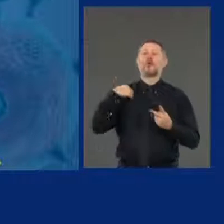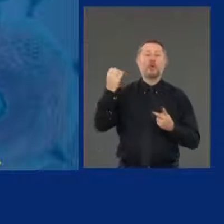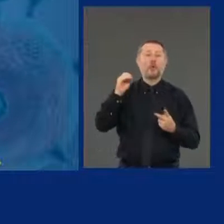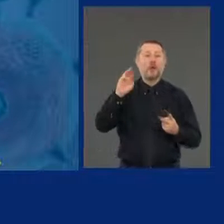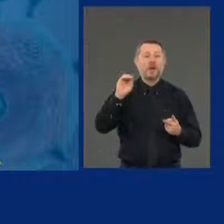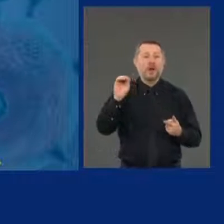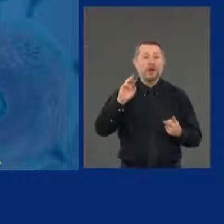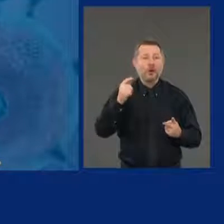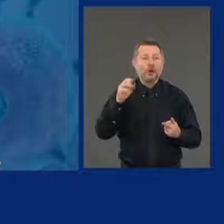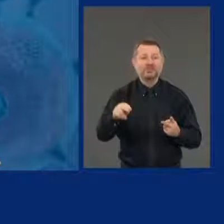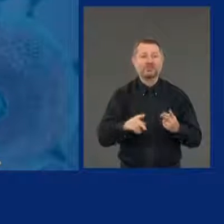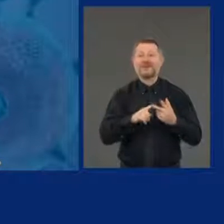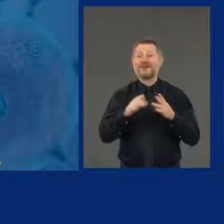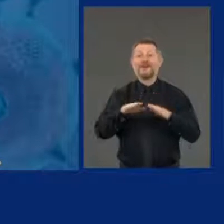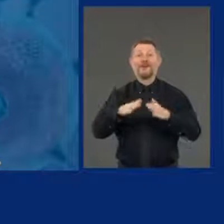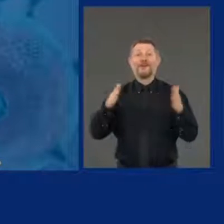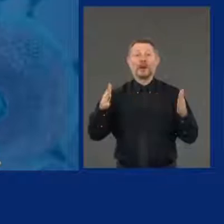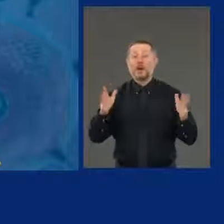reopening.